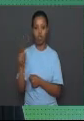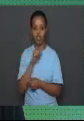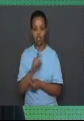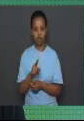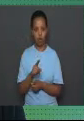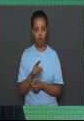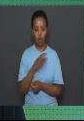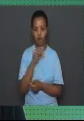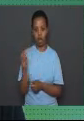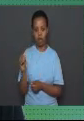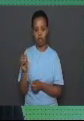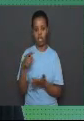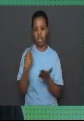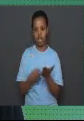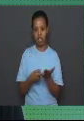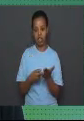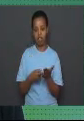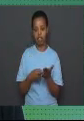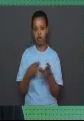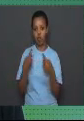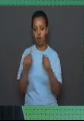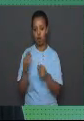If you refer to Activity